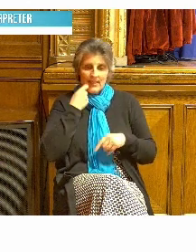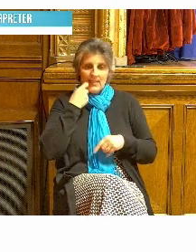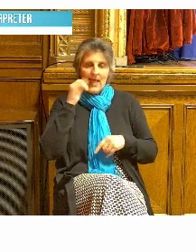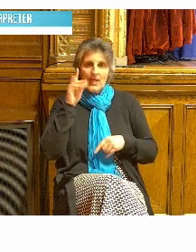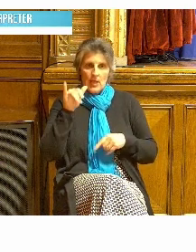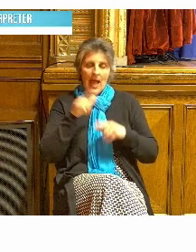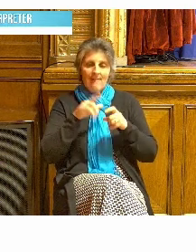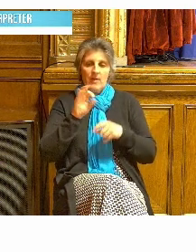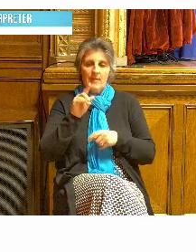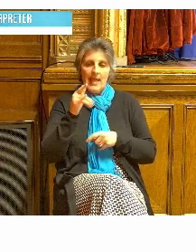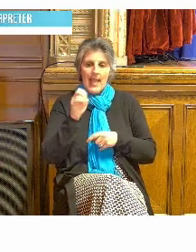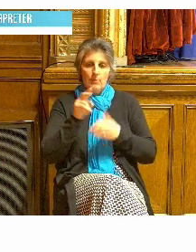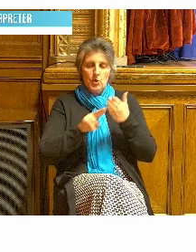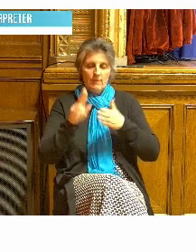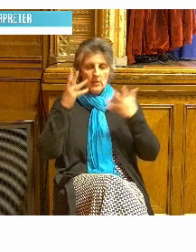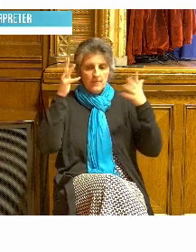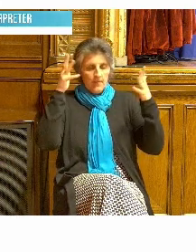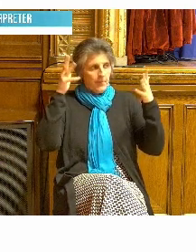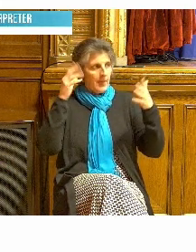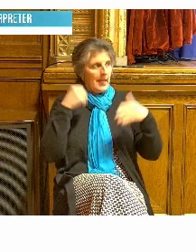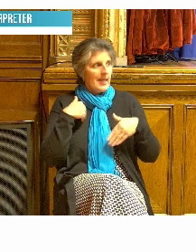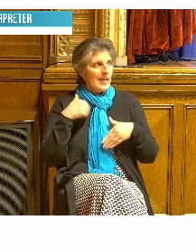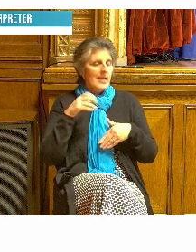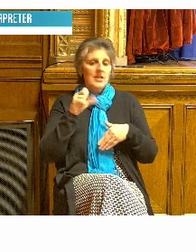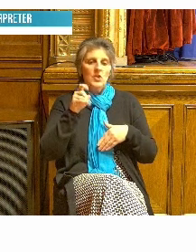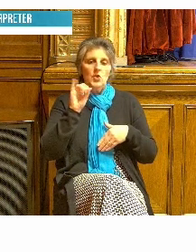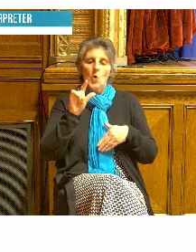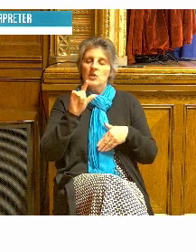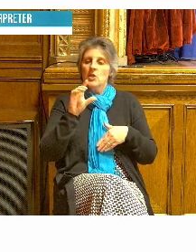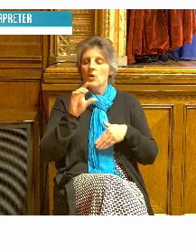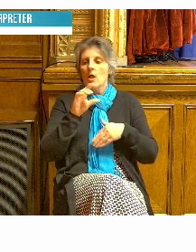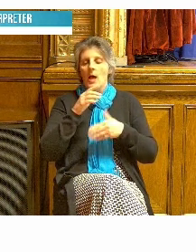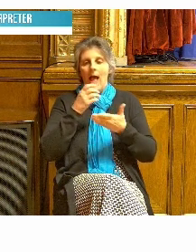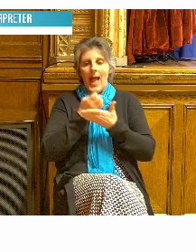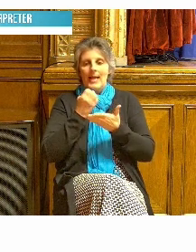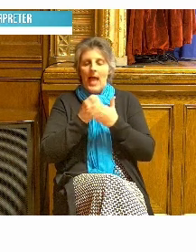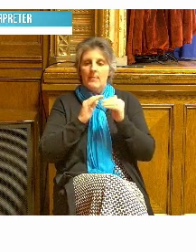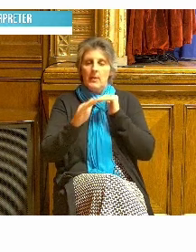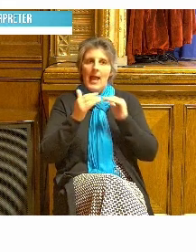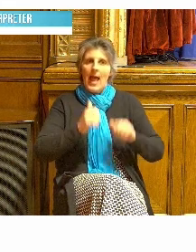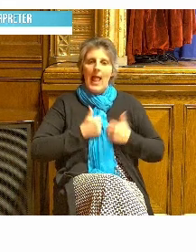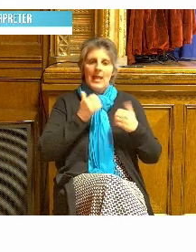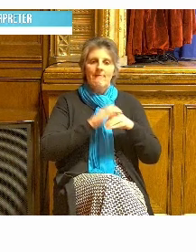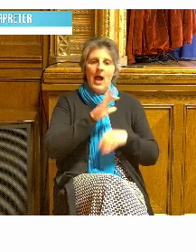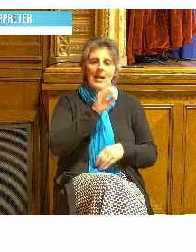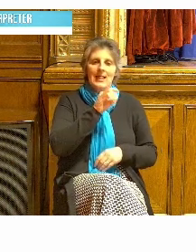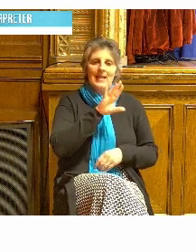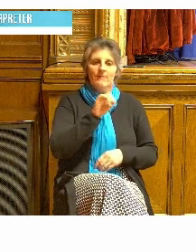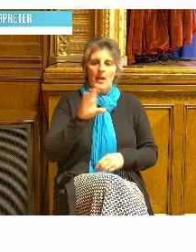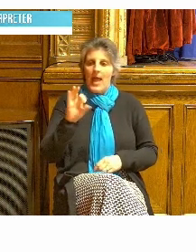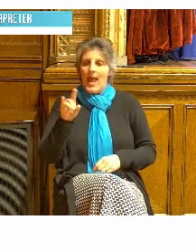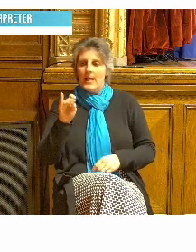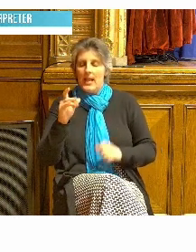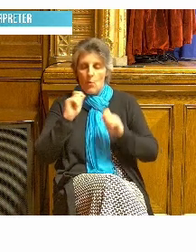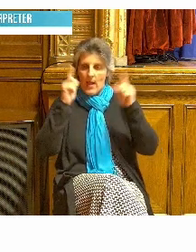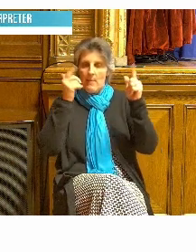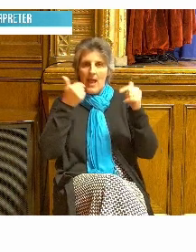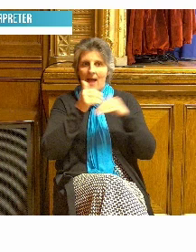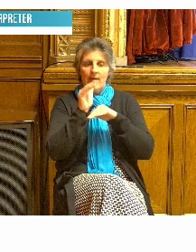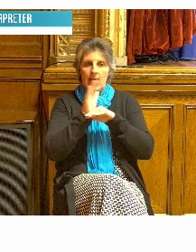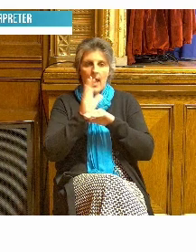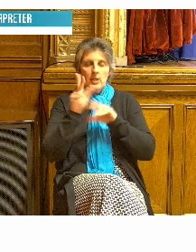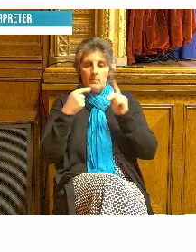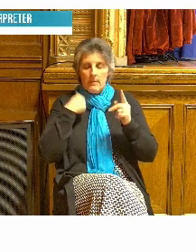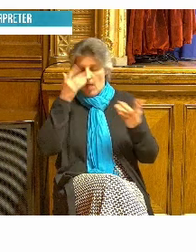from Cambridge University in circular economic sustainability. And I live over on Clifford and Clinton Avenue and wake up every night to people losing their